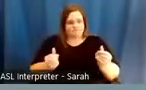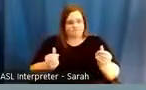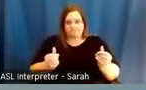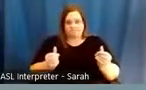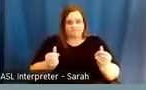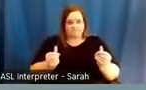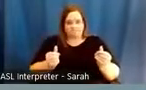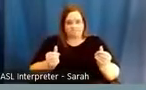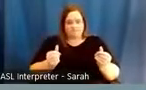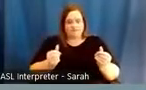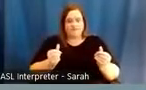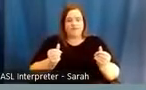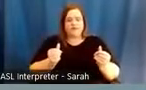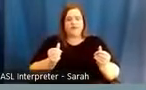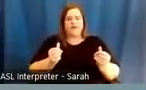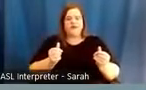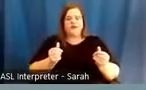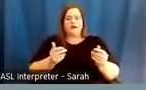And